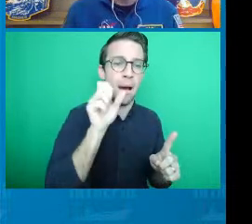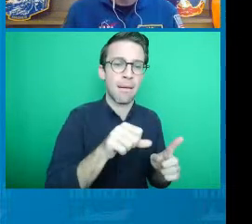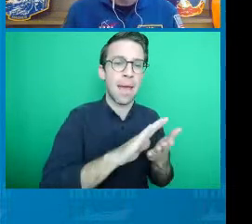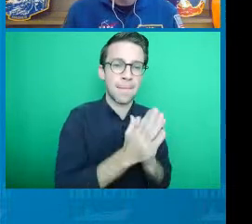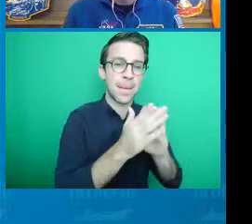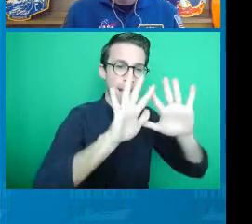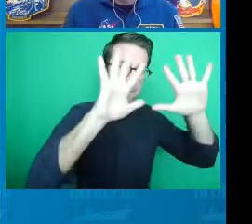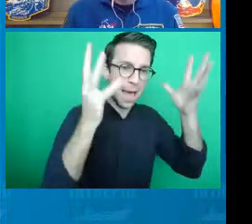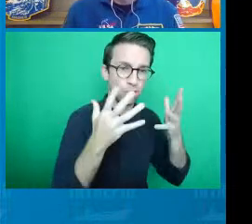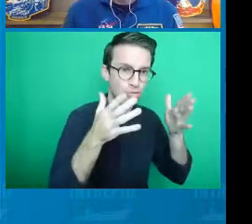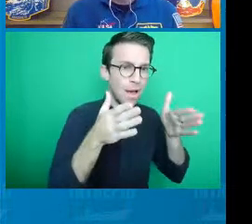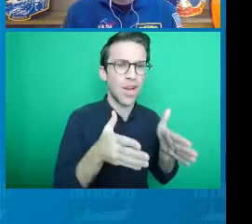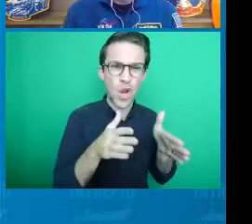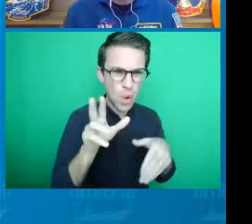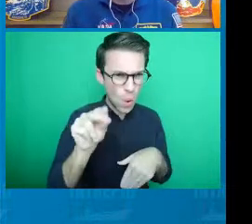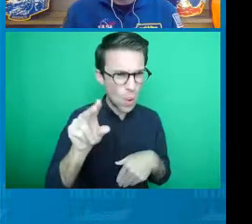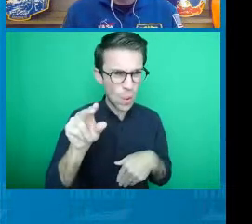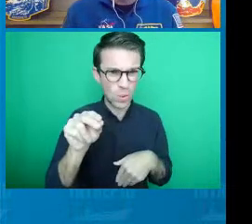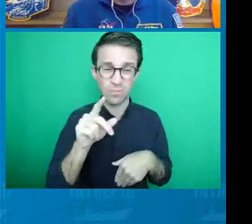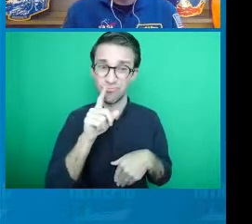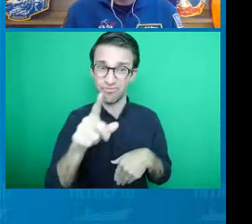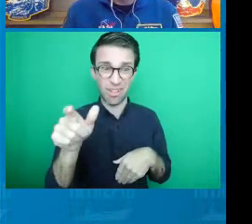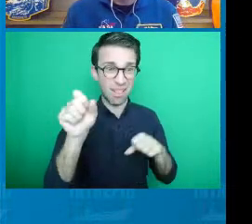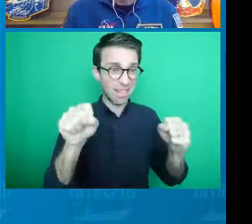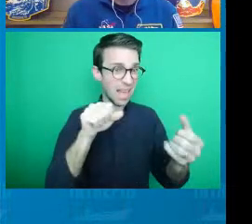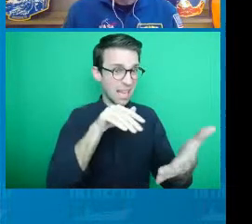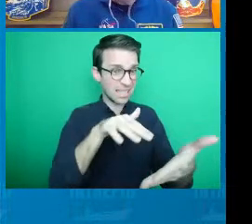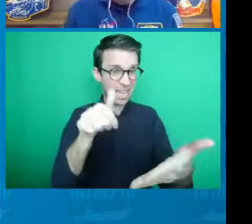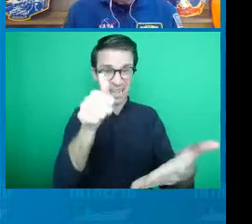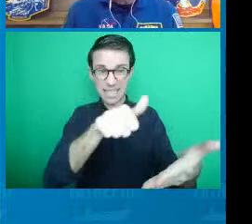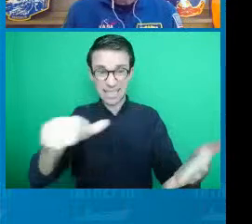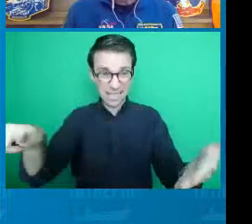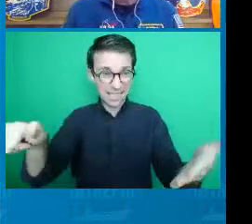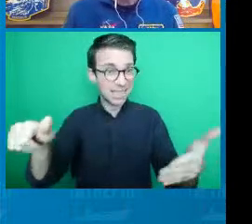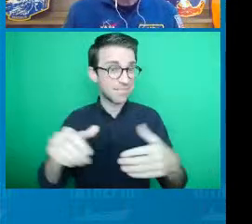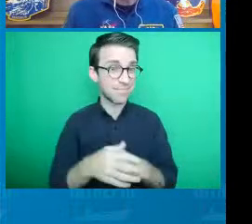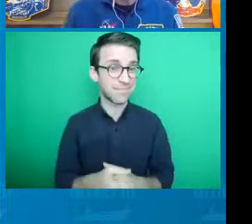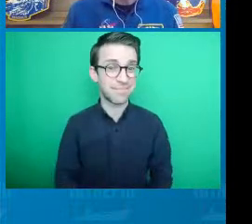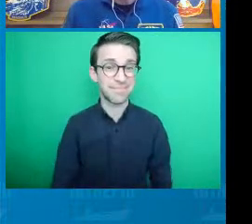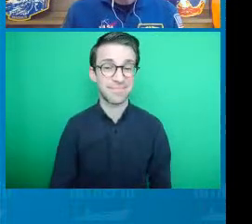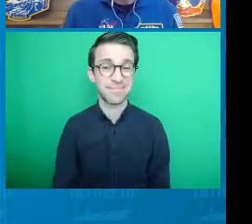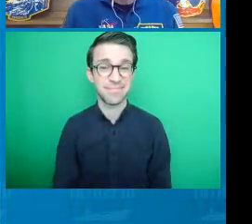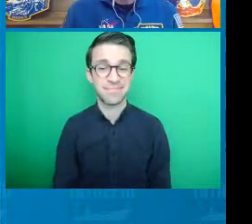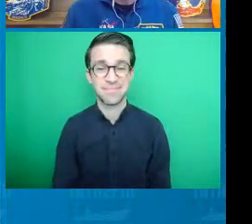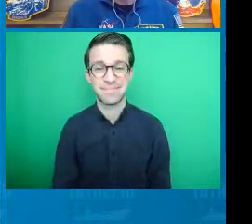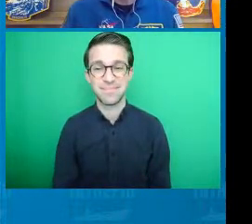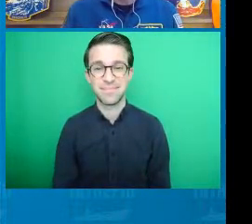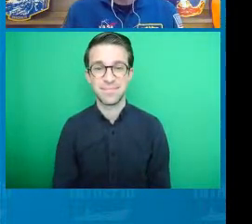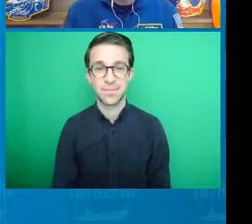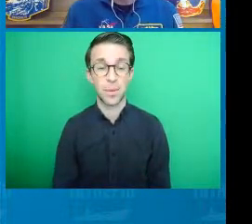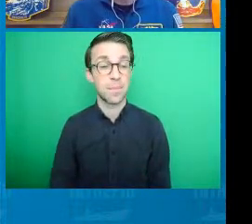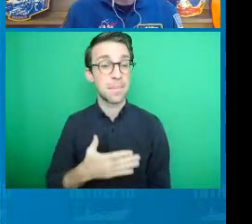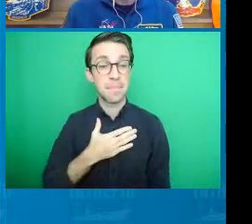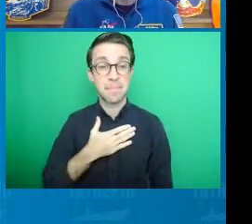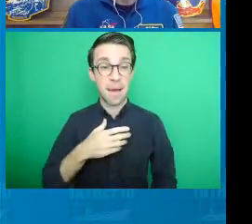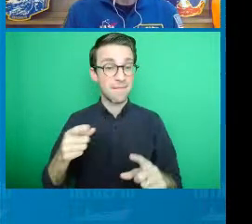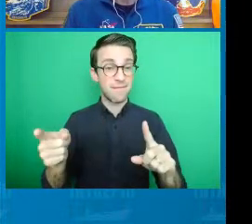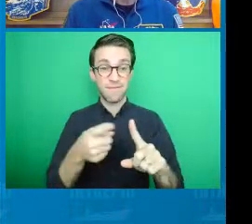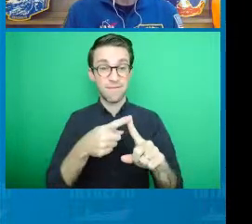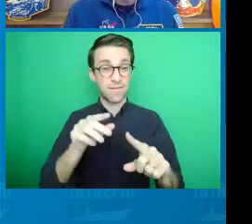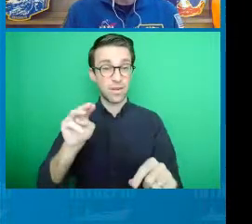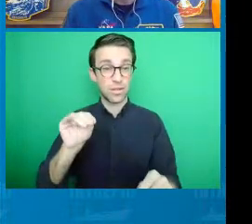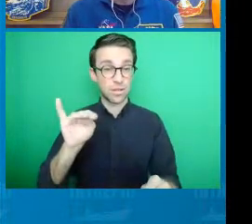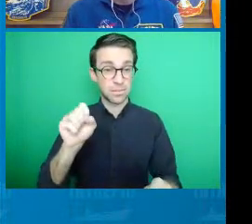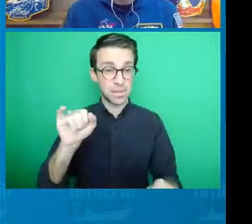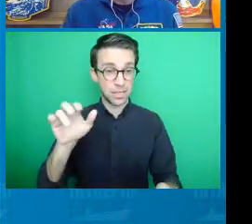will be used with whatever you bring to the office. Next slide. So my first mission was STS-126,